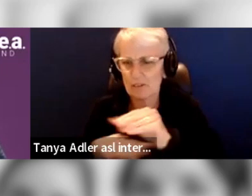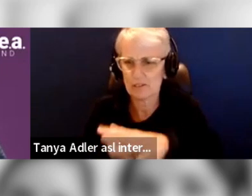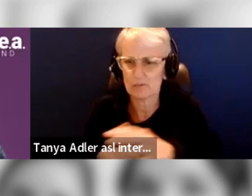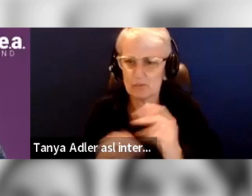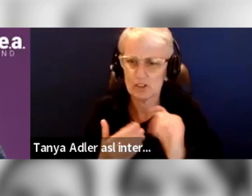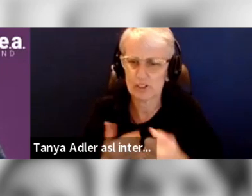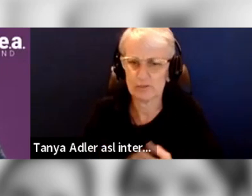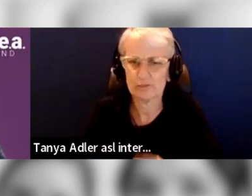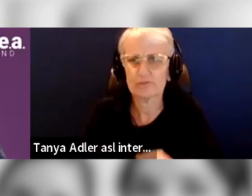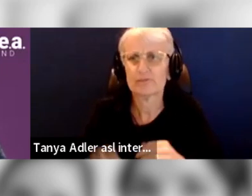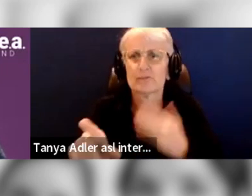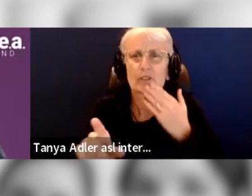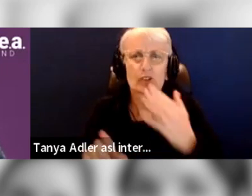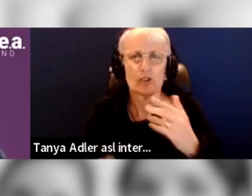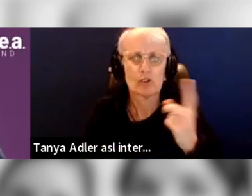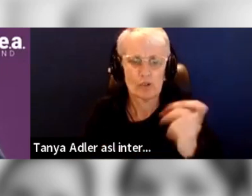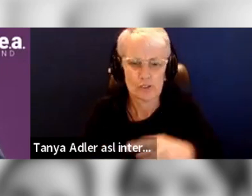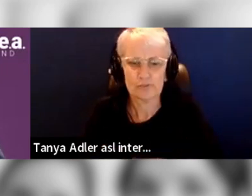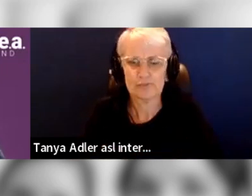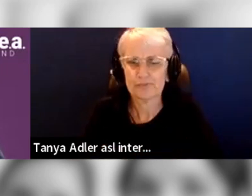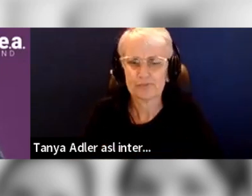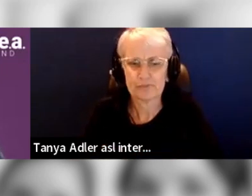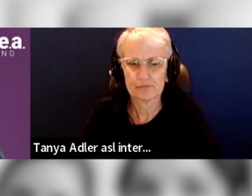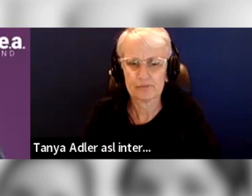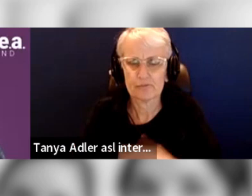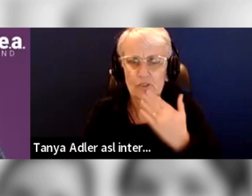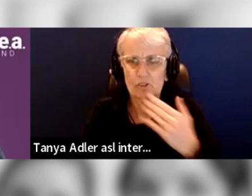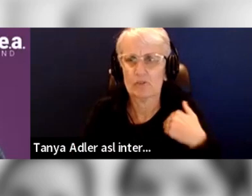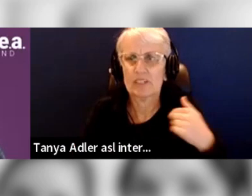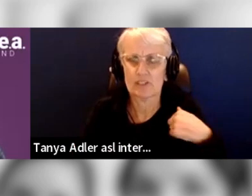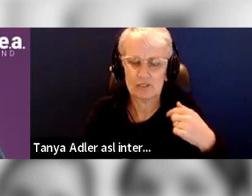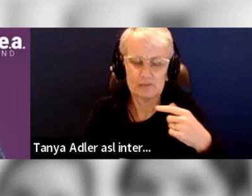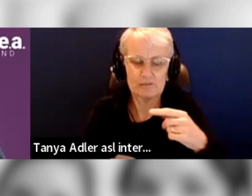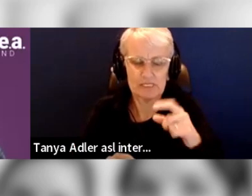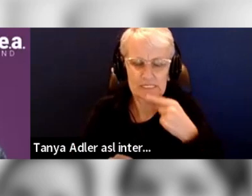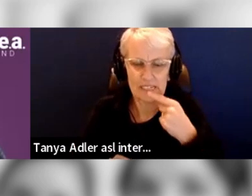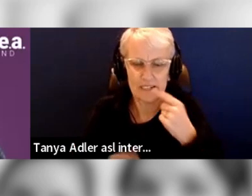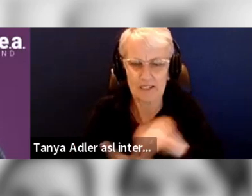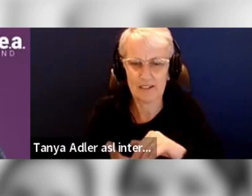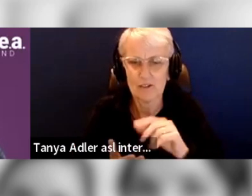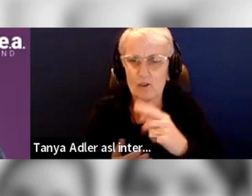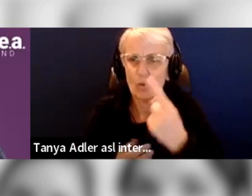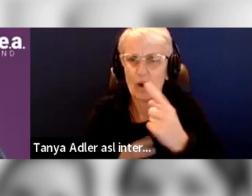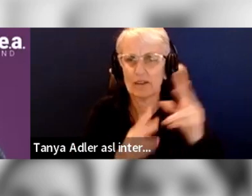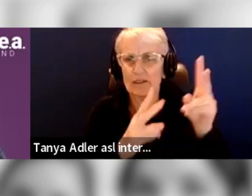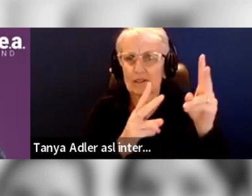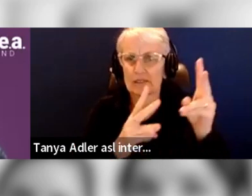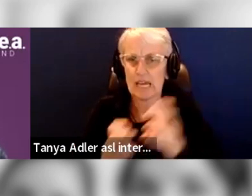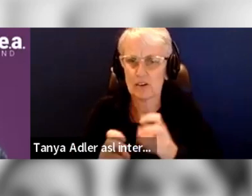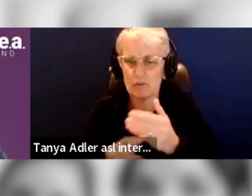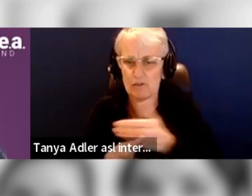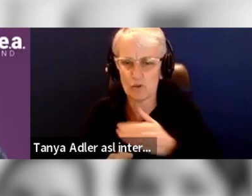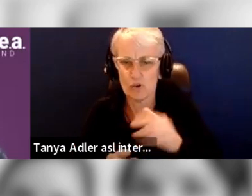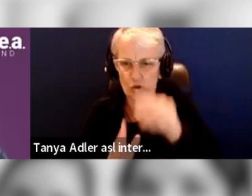project? That's a good question. And it's actually a good reminder for me to mention that one of the downloads available to you before you start